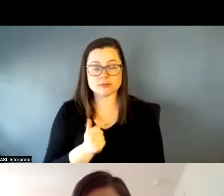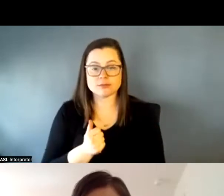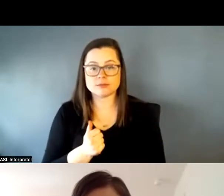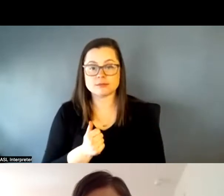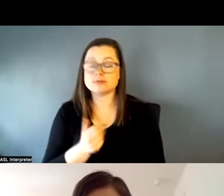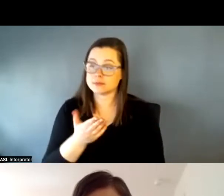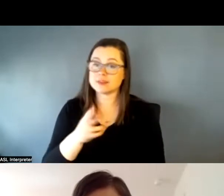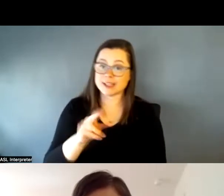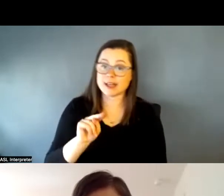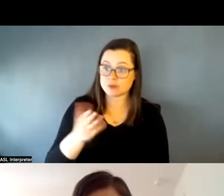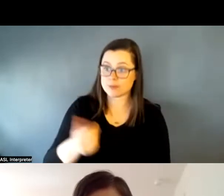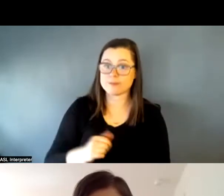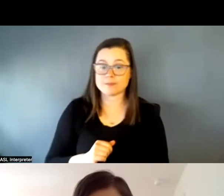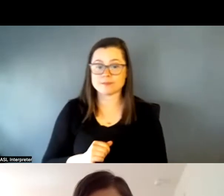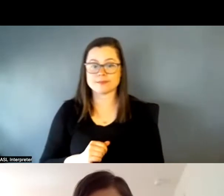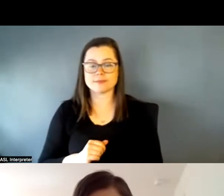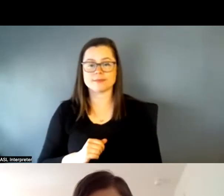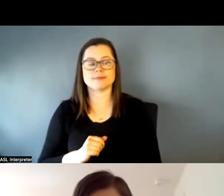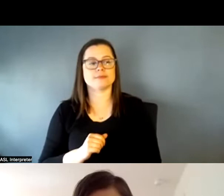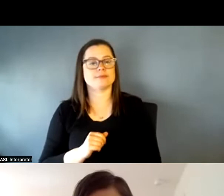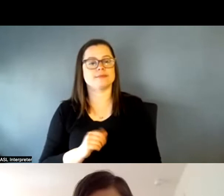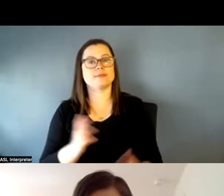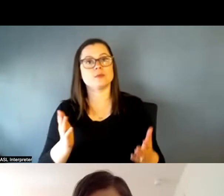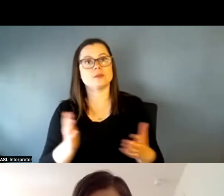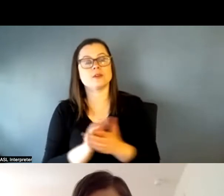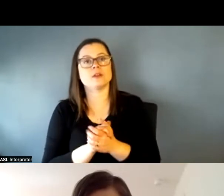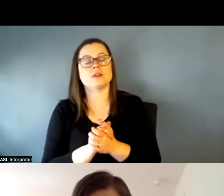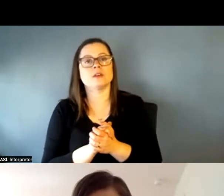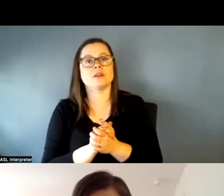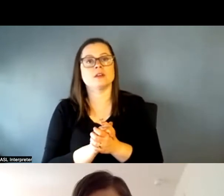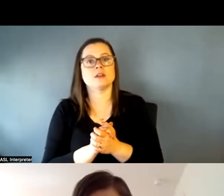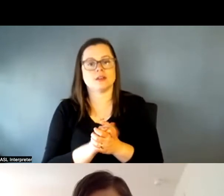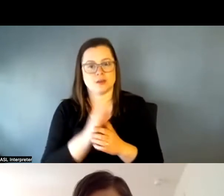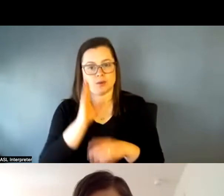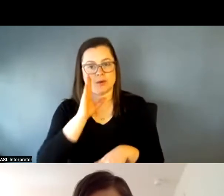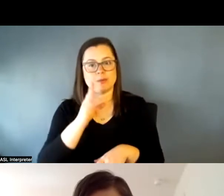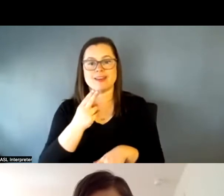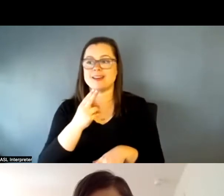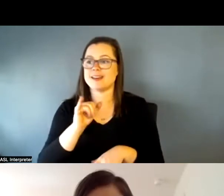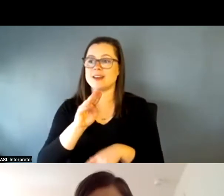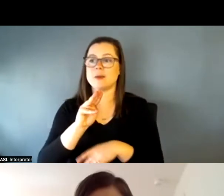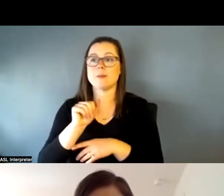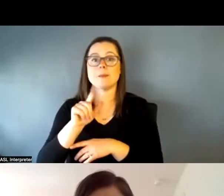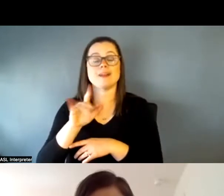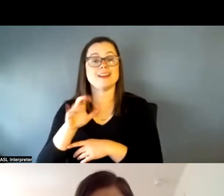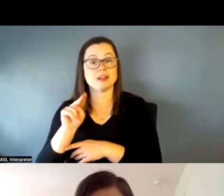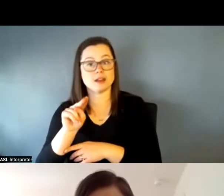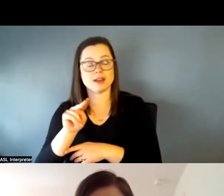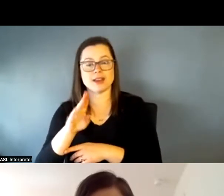Yeah, Ken, go ahead. Well, it would be the Himalayan blackberries and the English